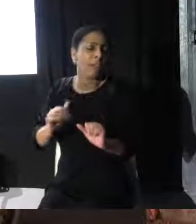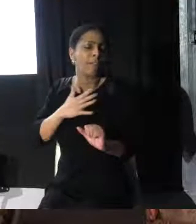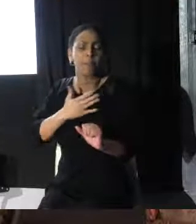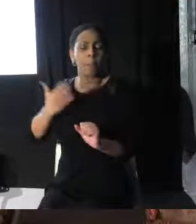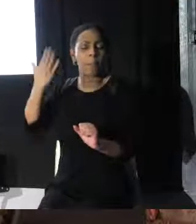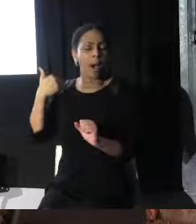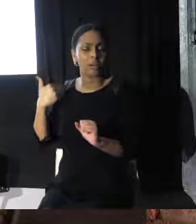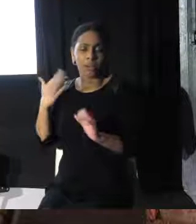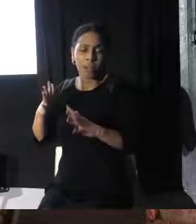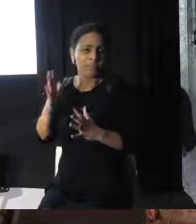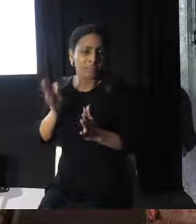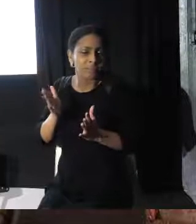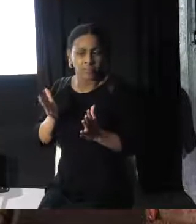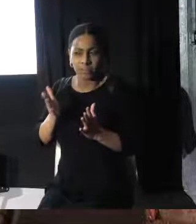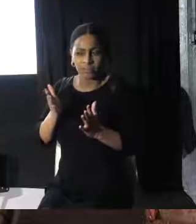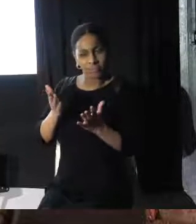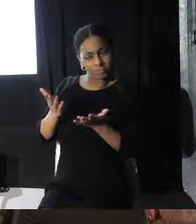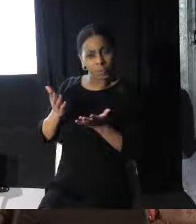idea of